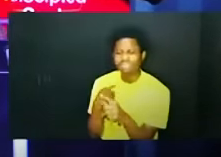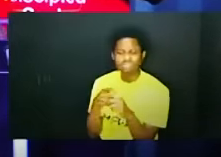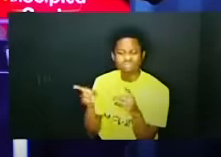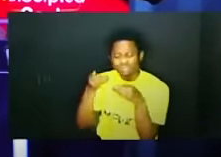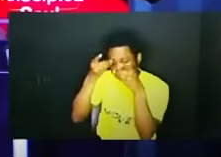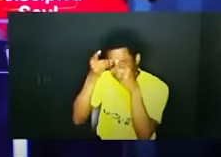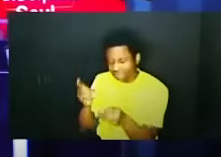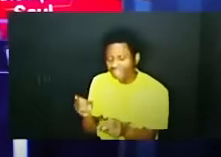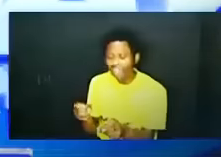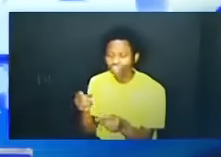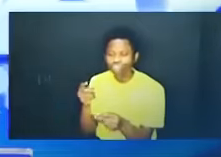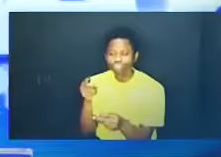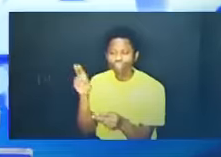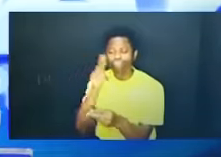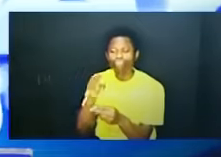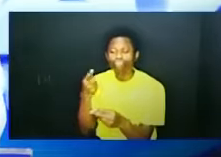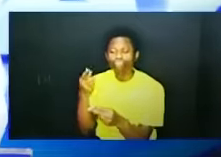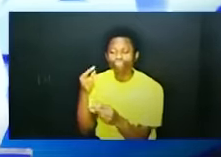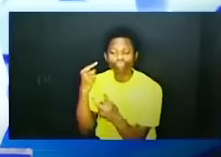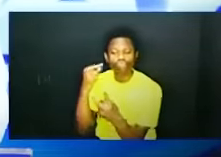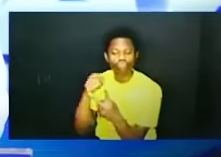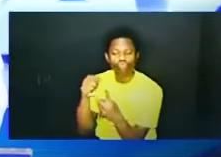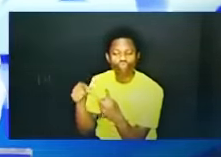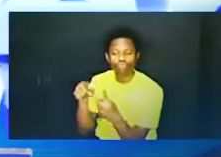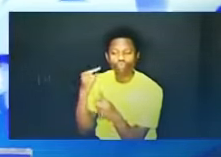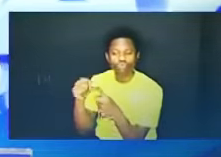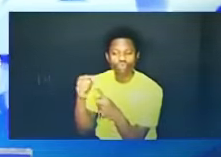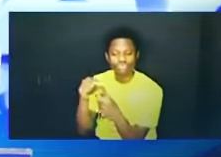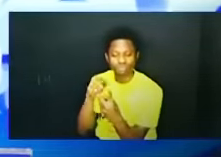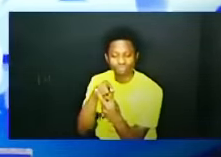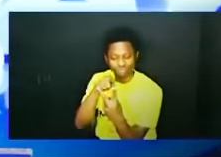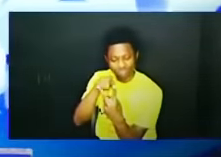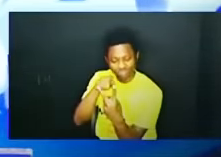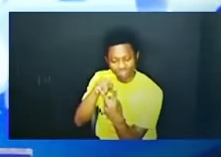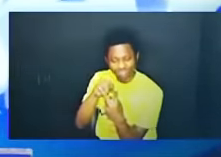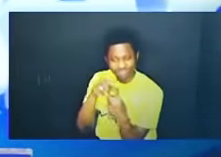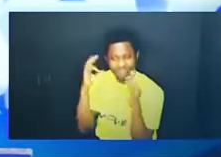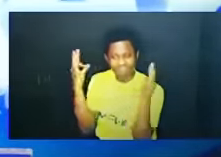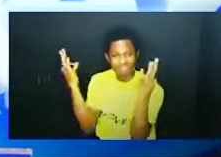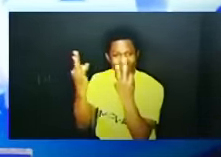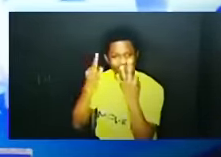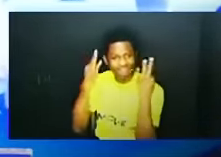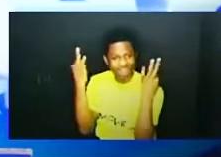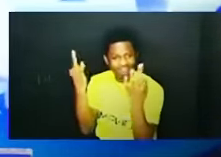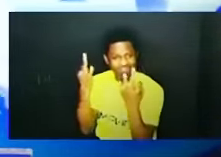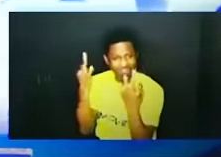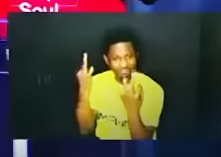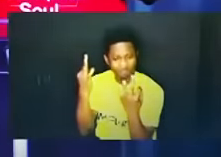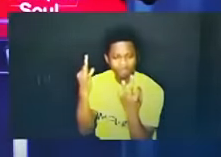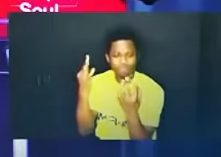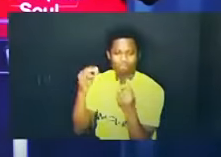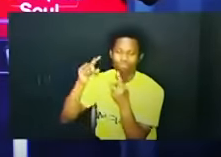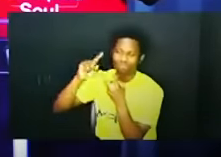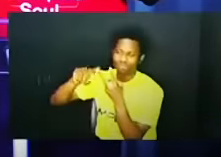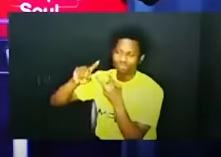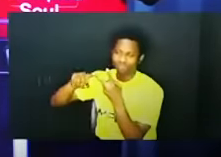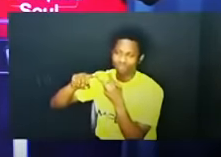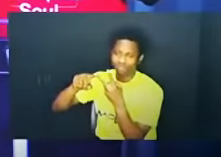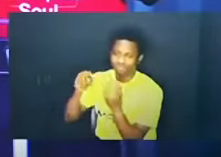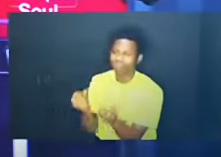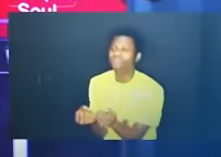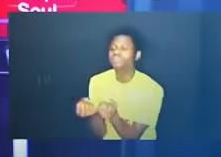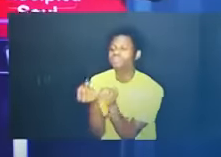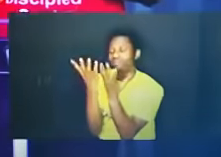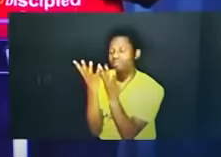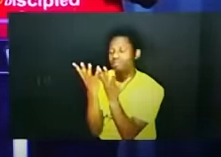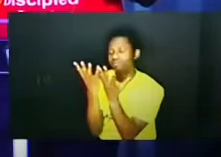words, festival, but repeated that same word, worship, as sacrifice in